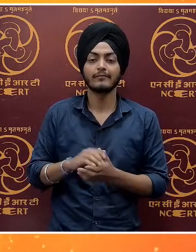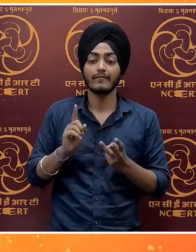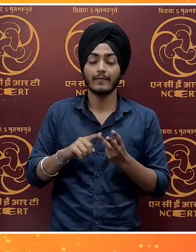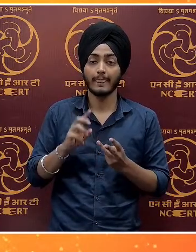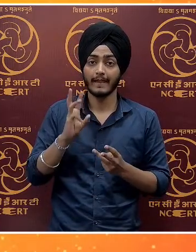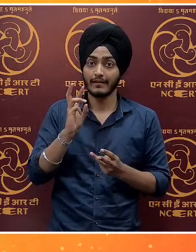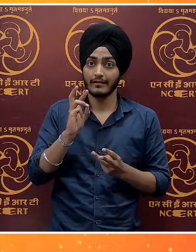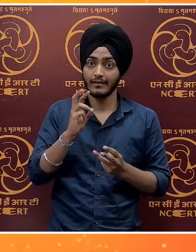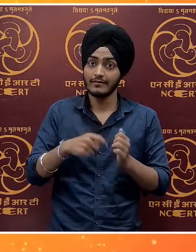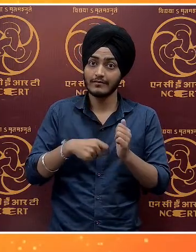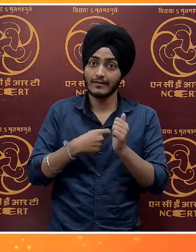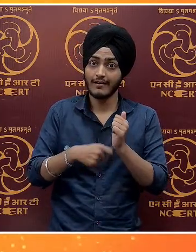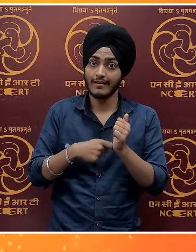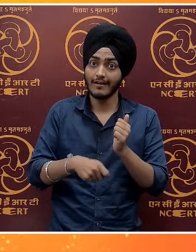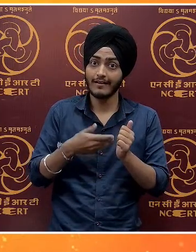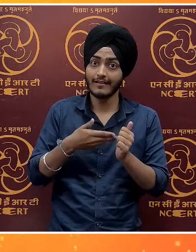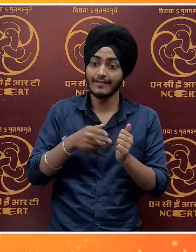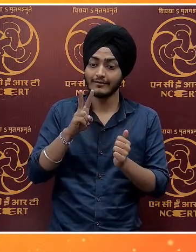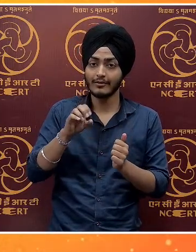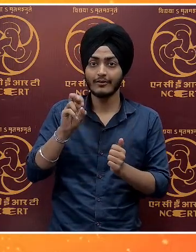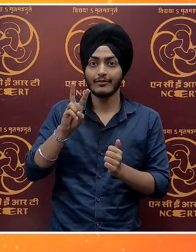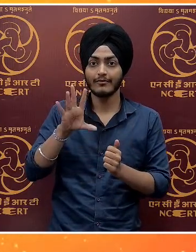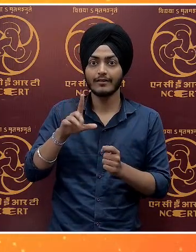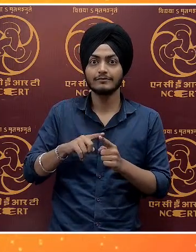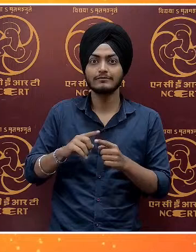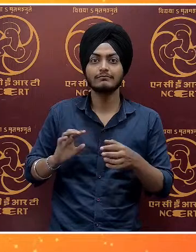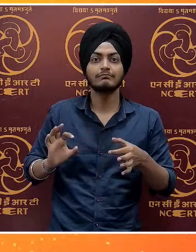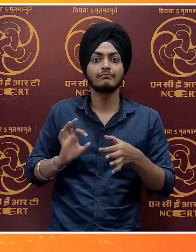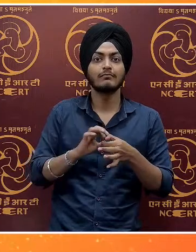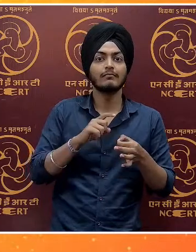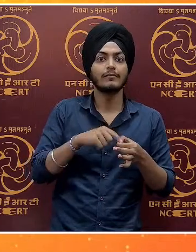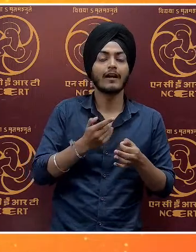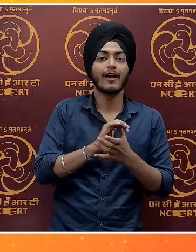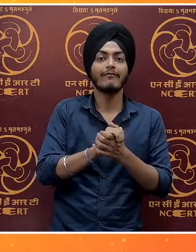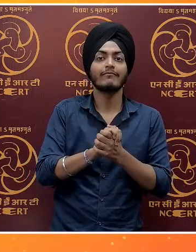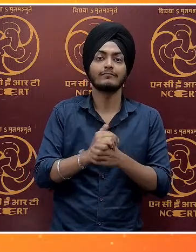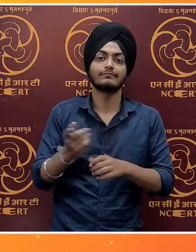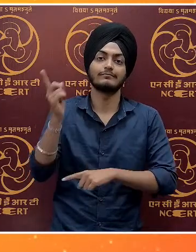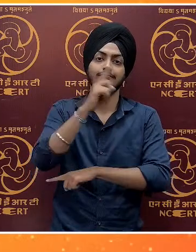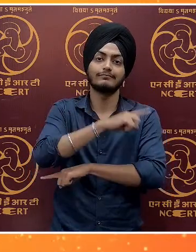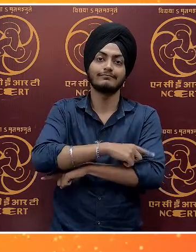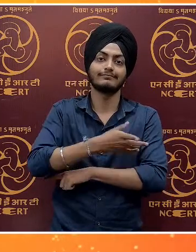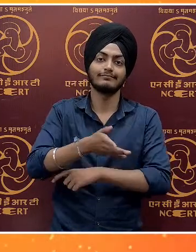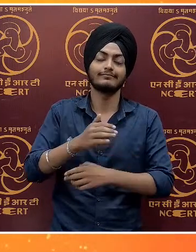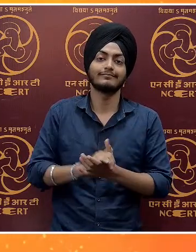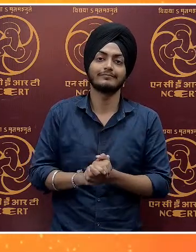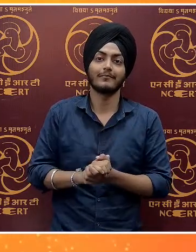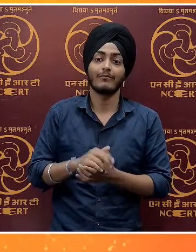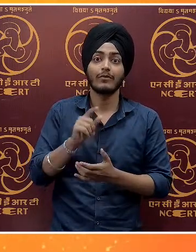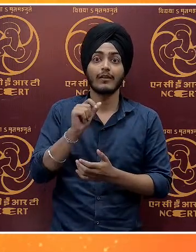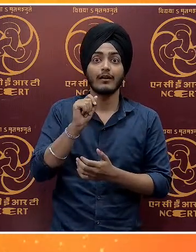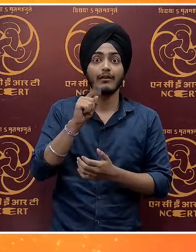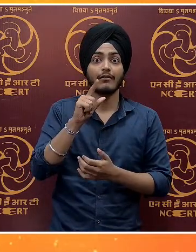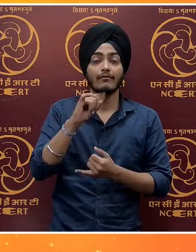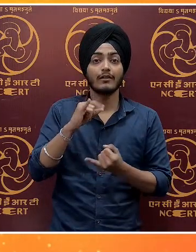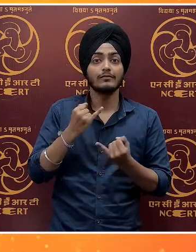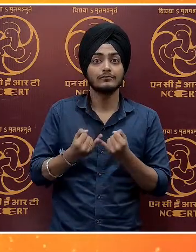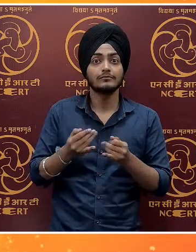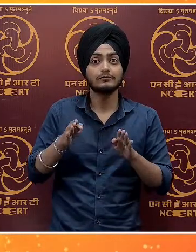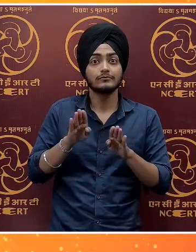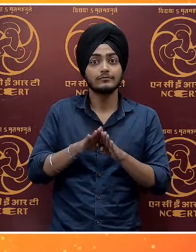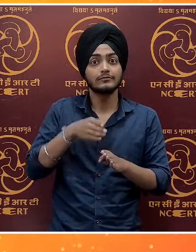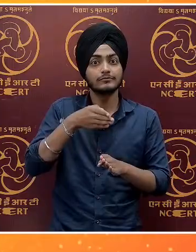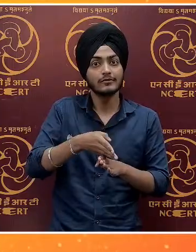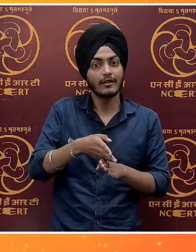August 2025 is related to the Friendship Day. Oh, you mean to say first Sunday of August is the day when